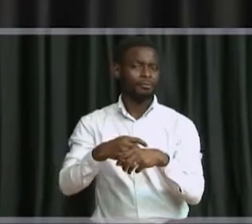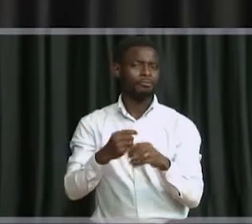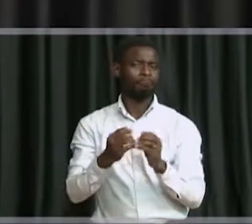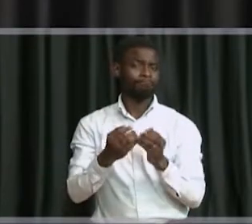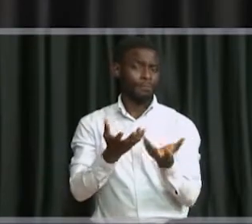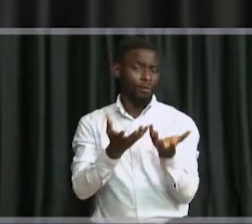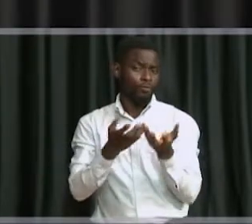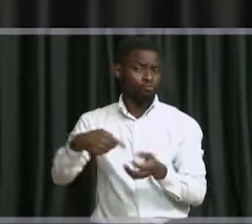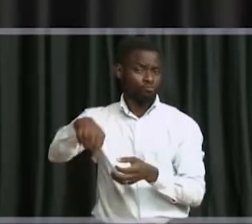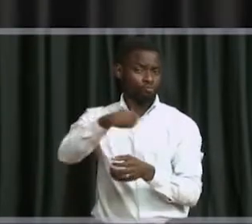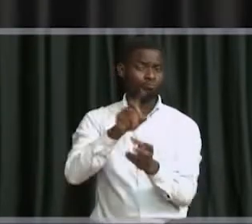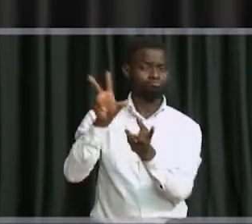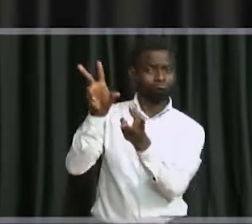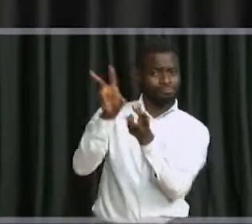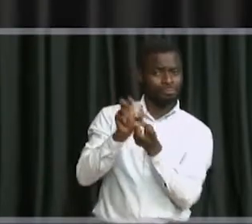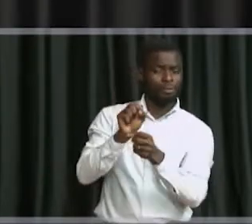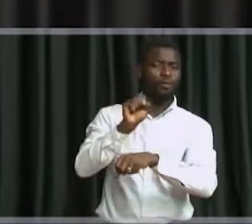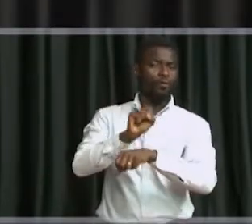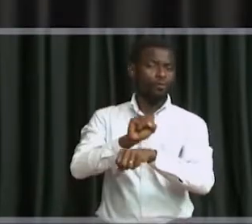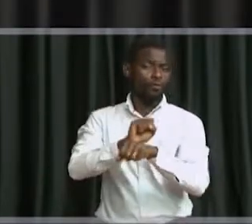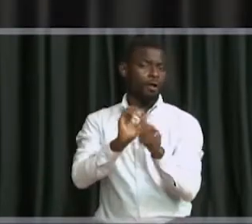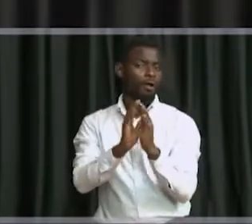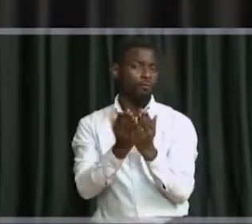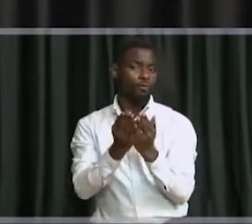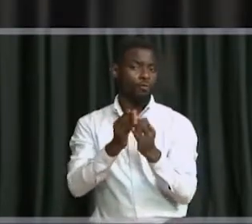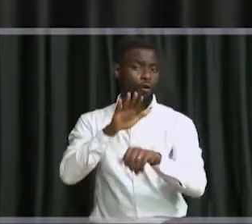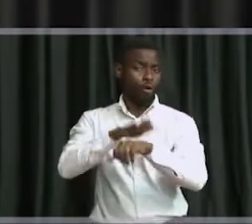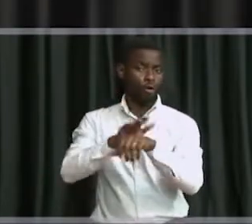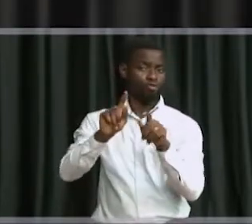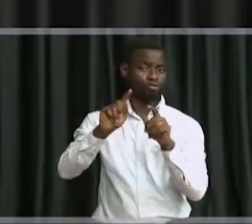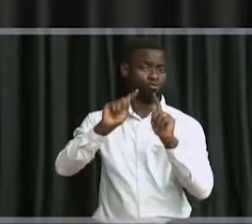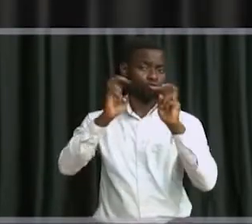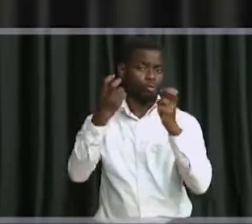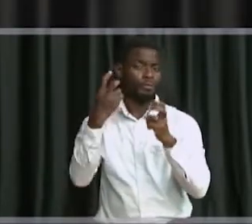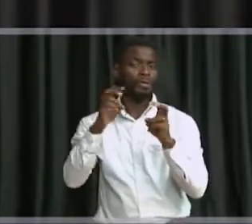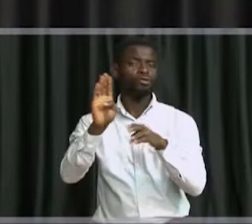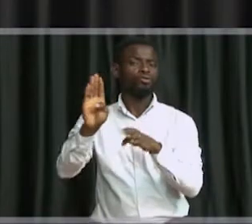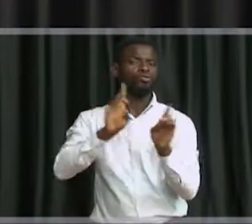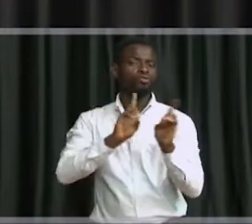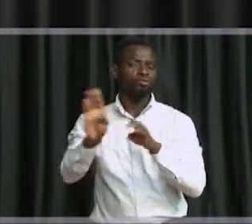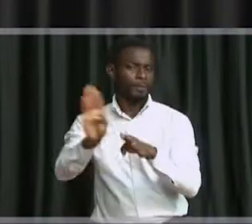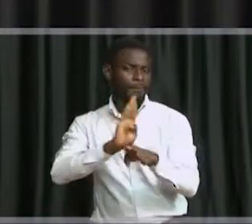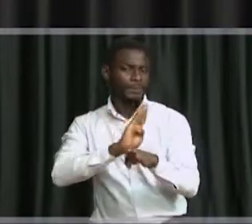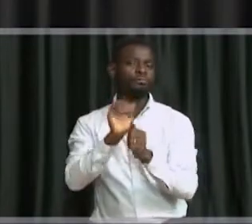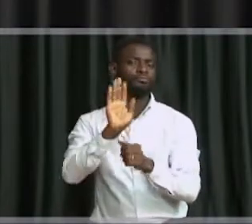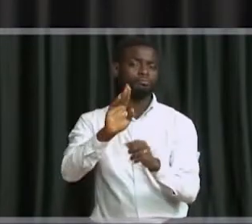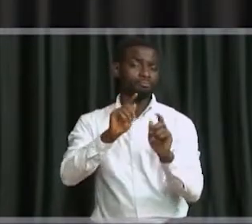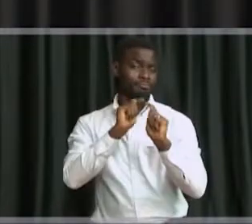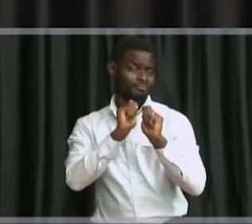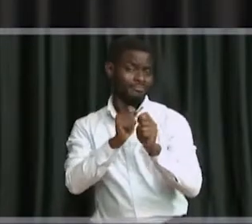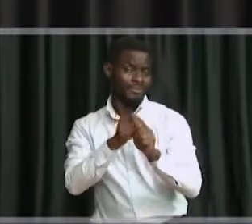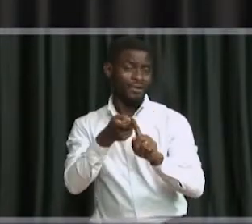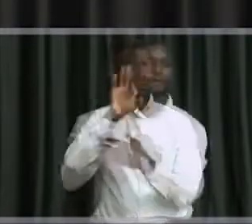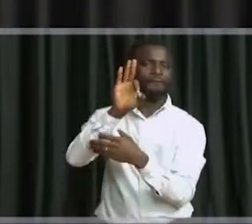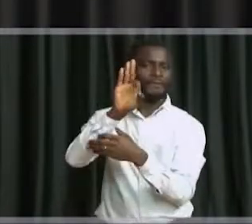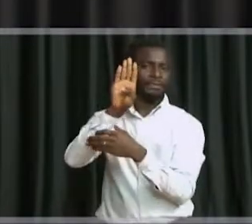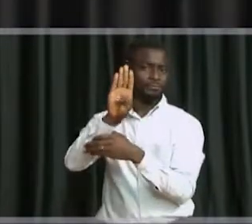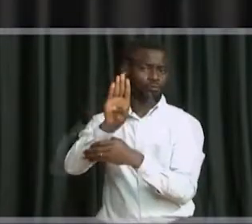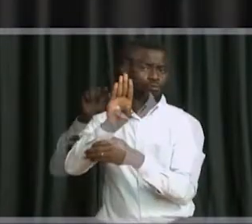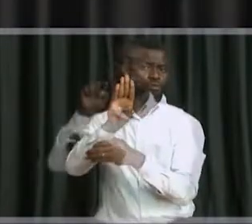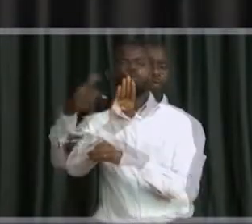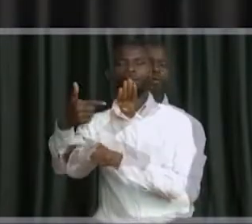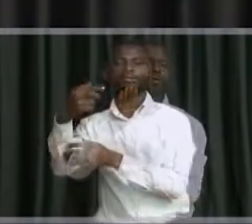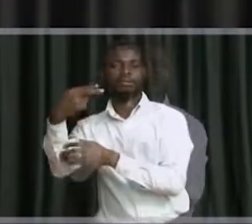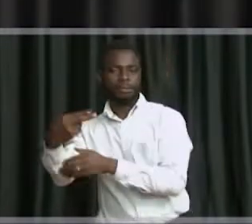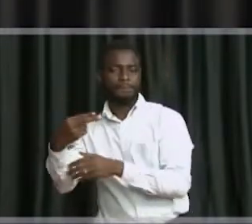downloadi ye workbook no ewa asen trike si ene ye di ye juma doing business with your talent ewa core program neso